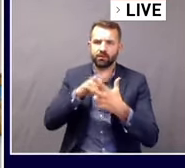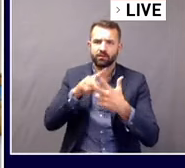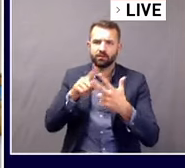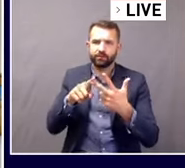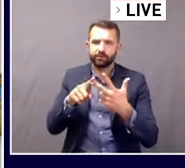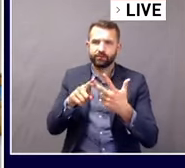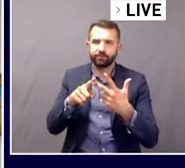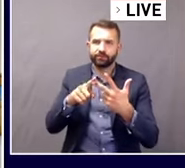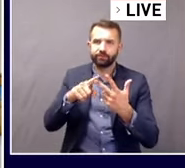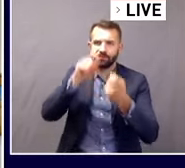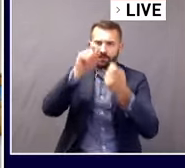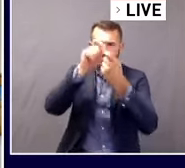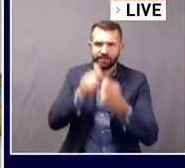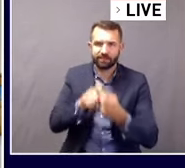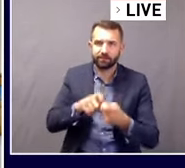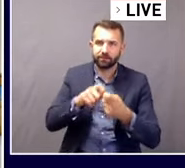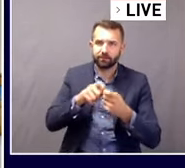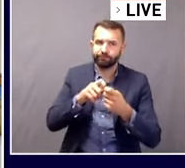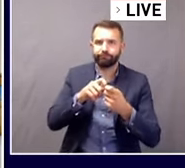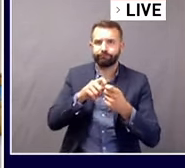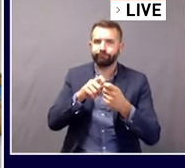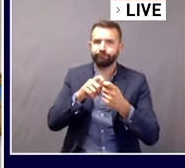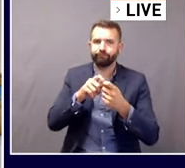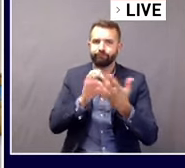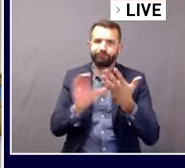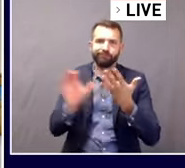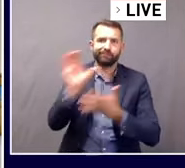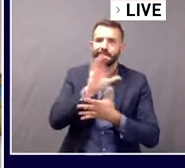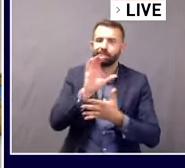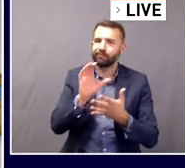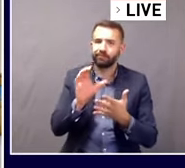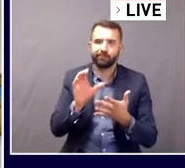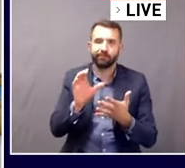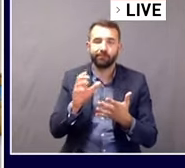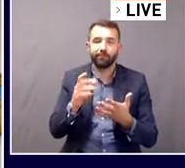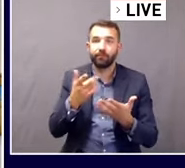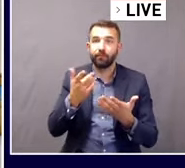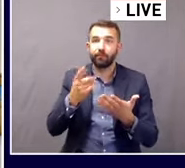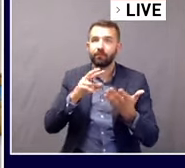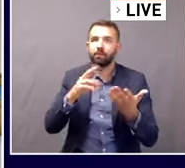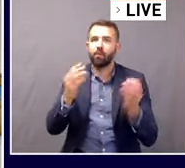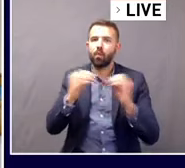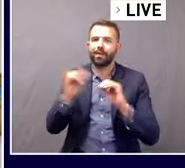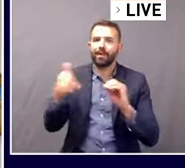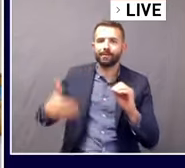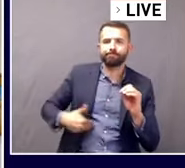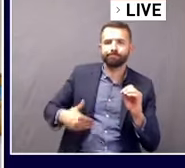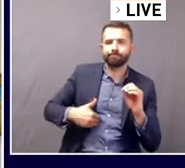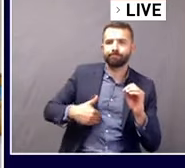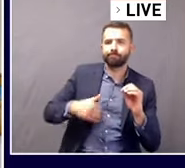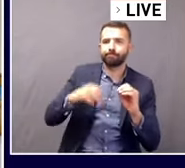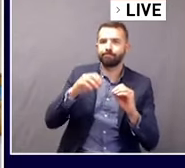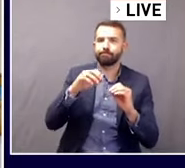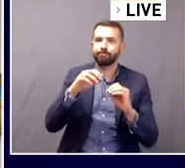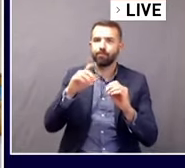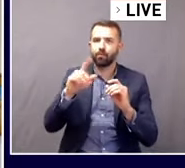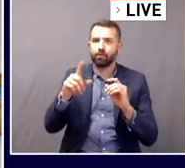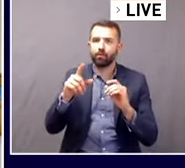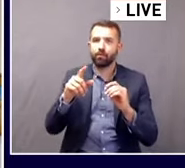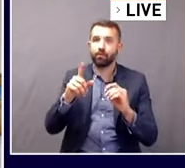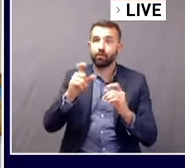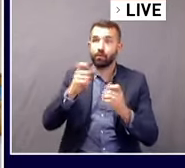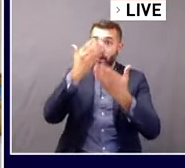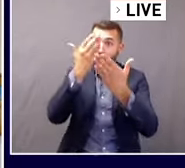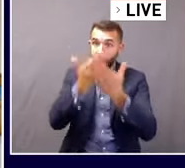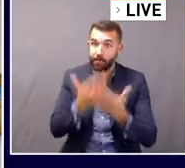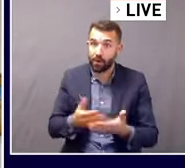red? Or is it more subjective? I mean, are we looking for specific scientific research here? Sure. So,